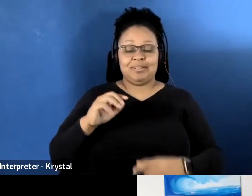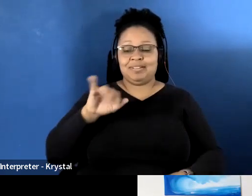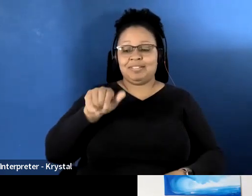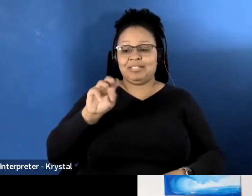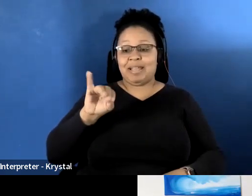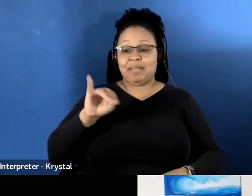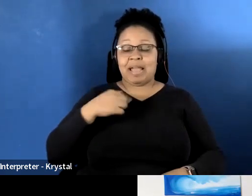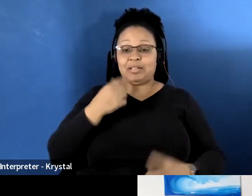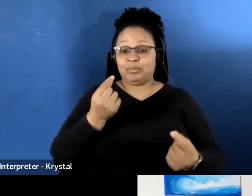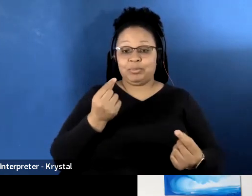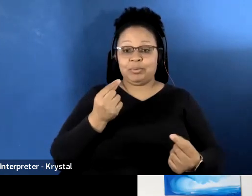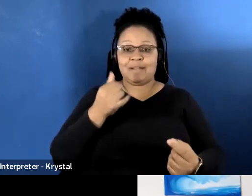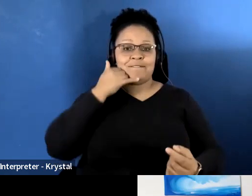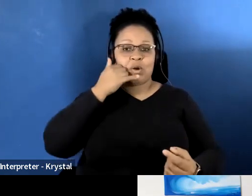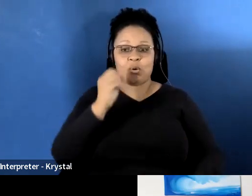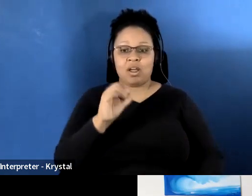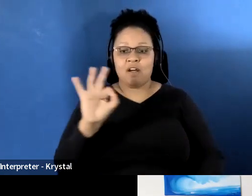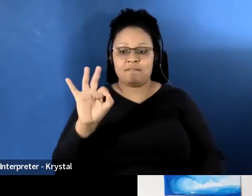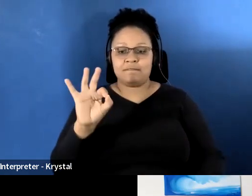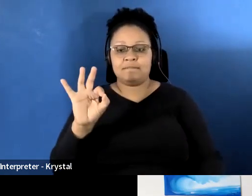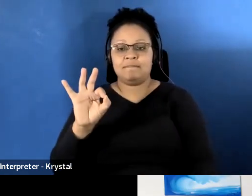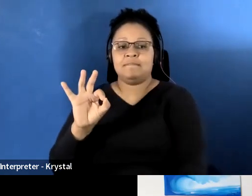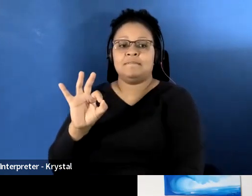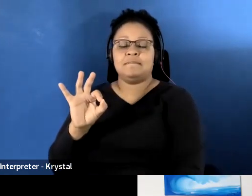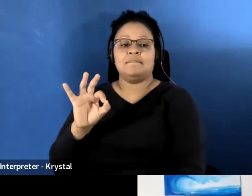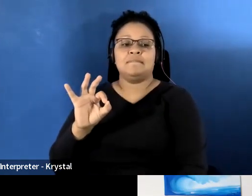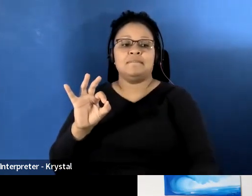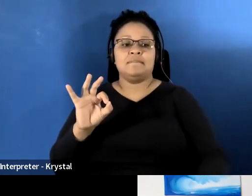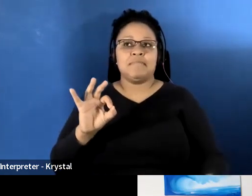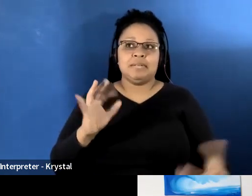I will tell people, I am,